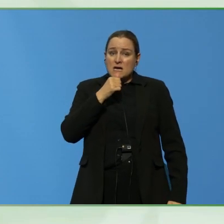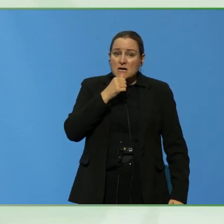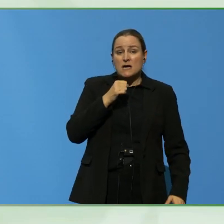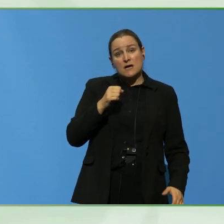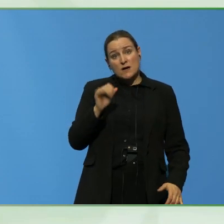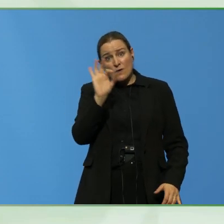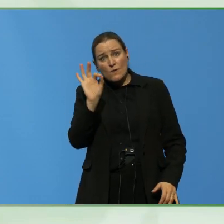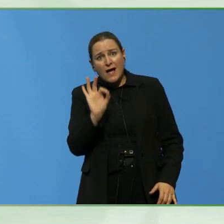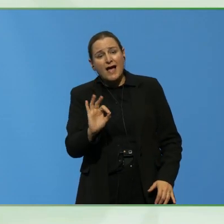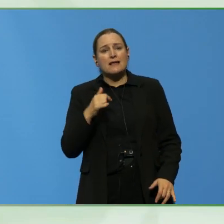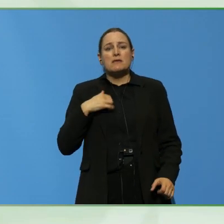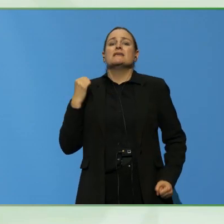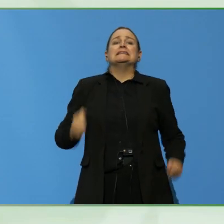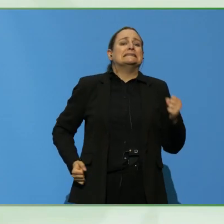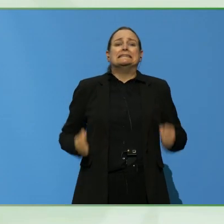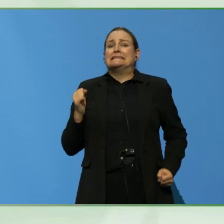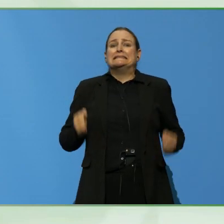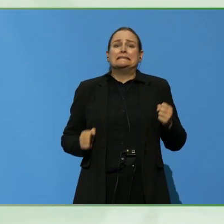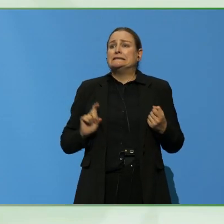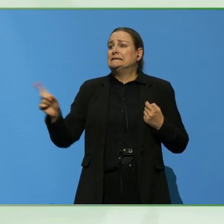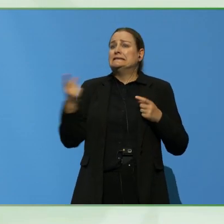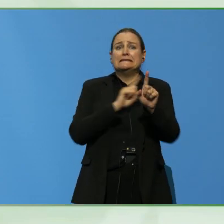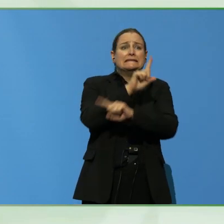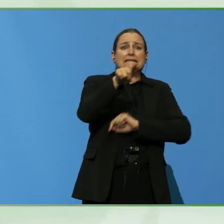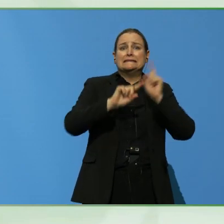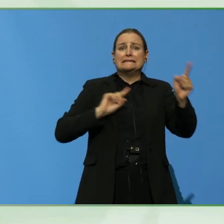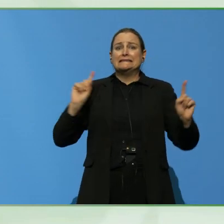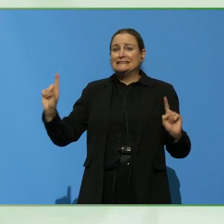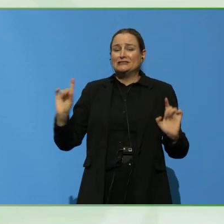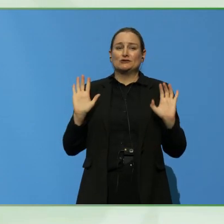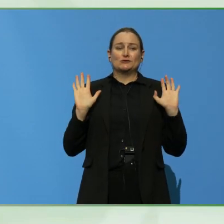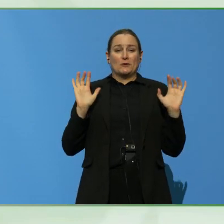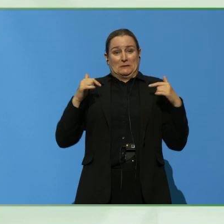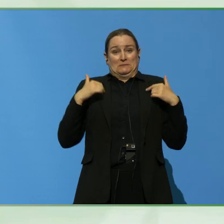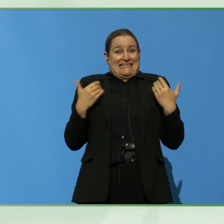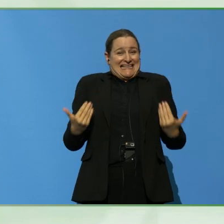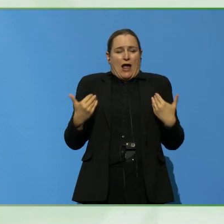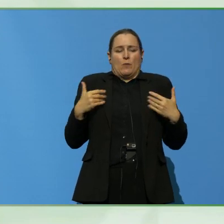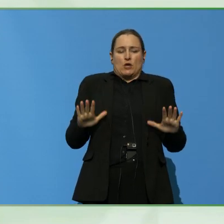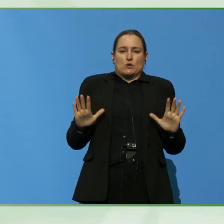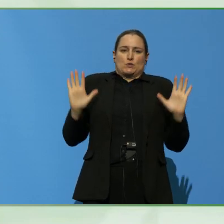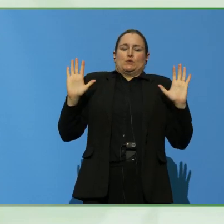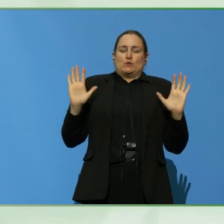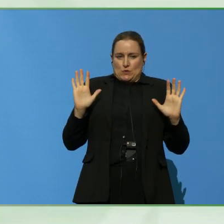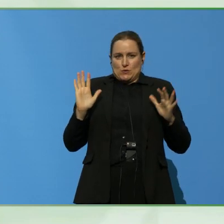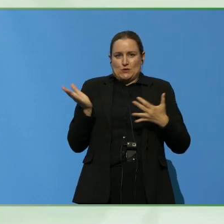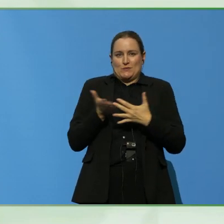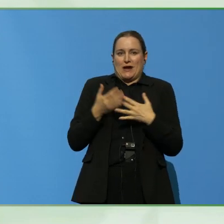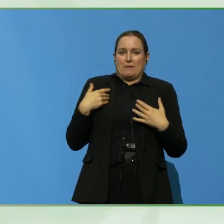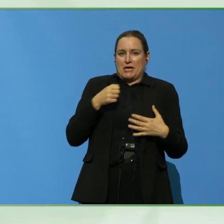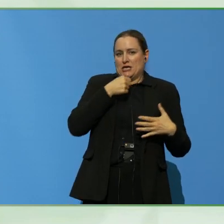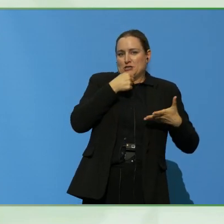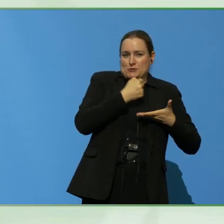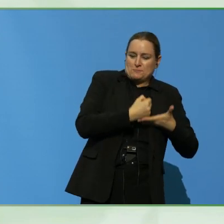around. So I will now take a little break, and I will give the voice to my very